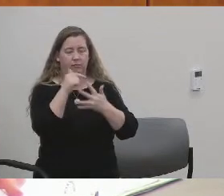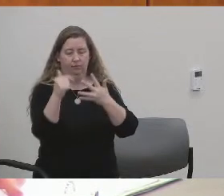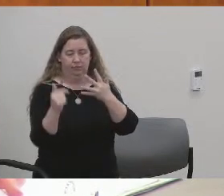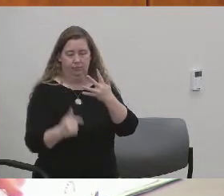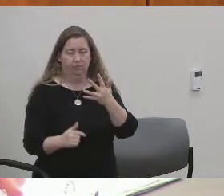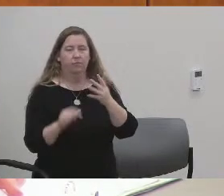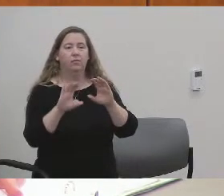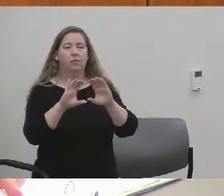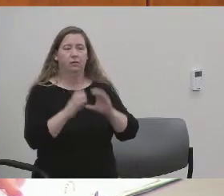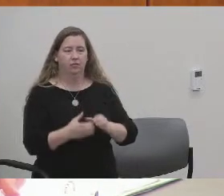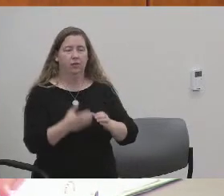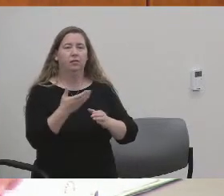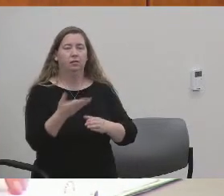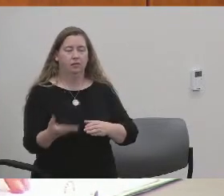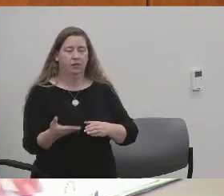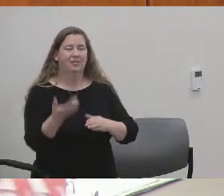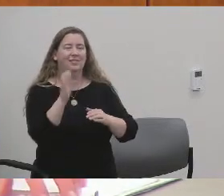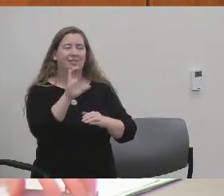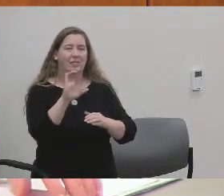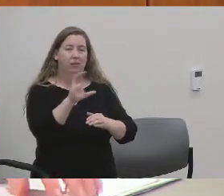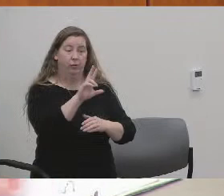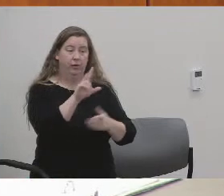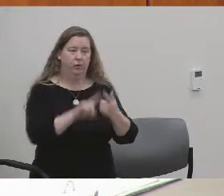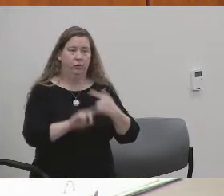in C3 through 8.